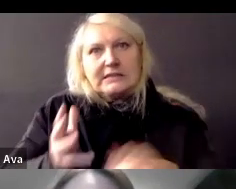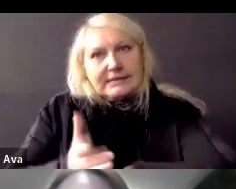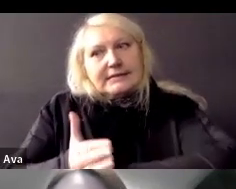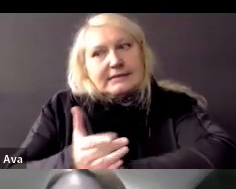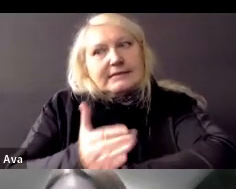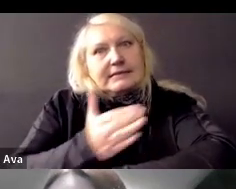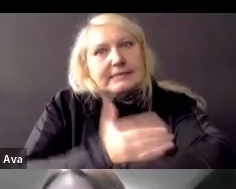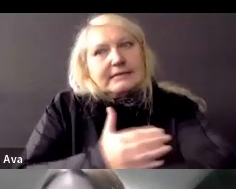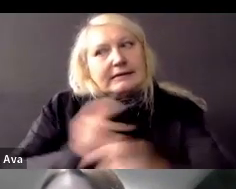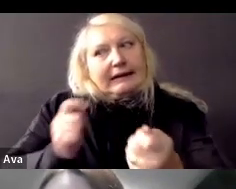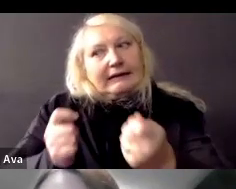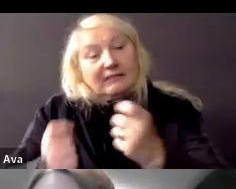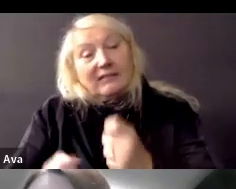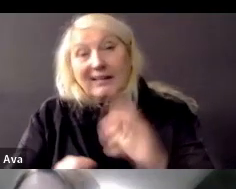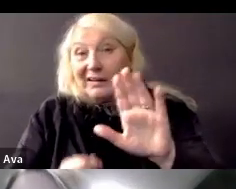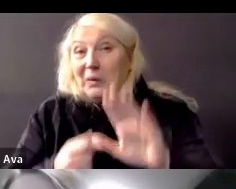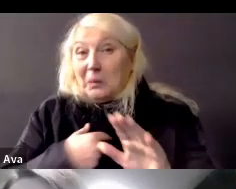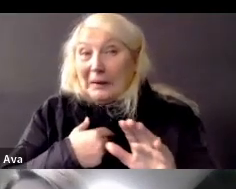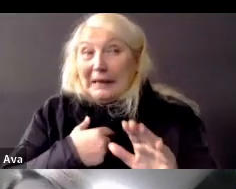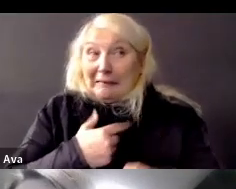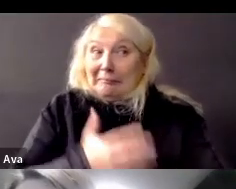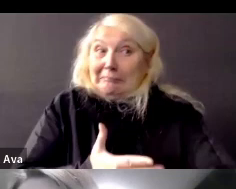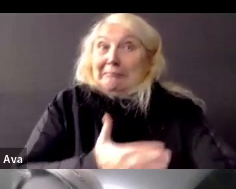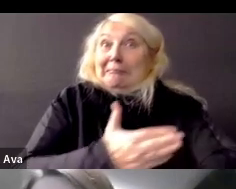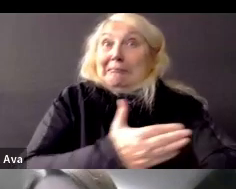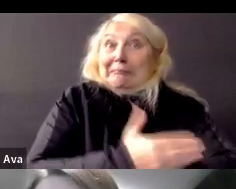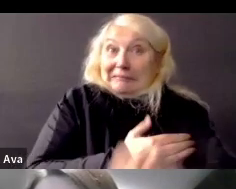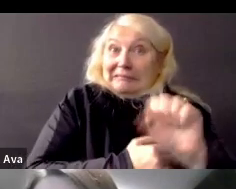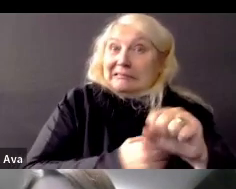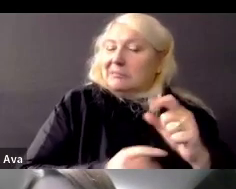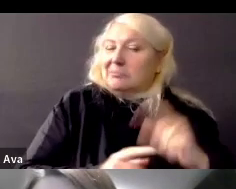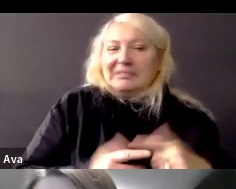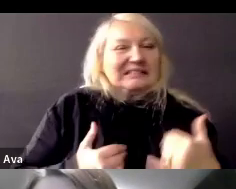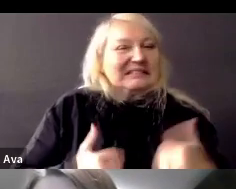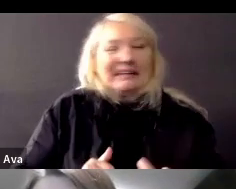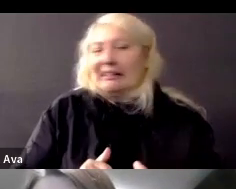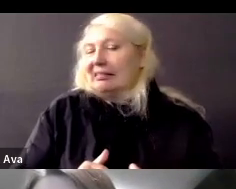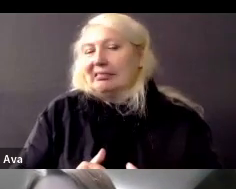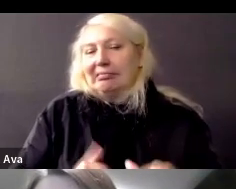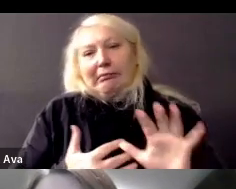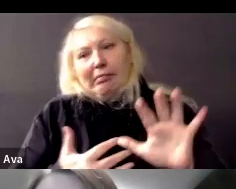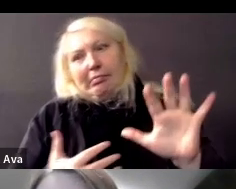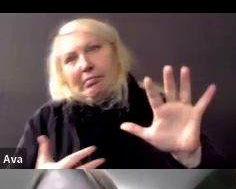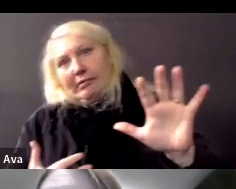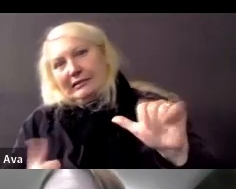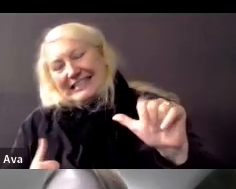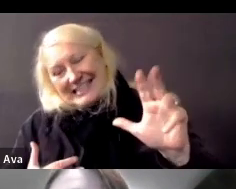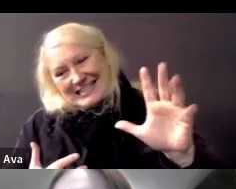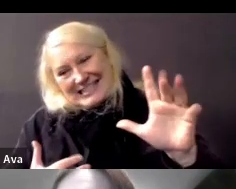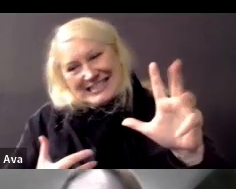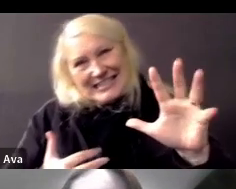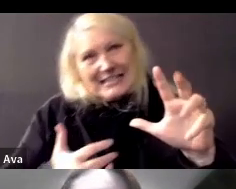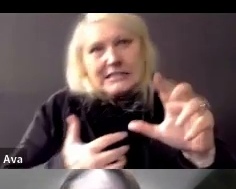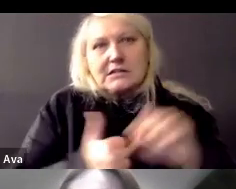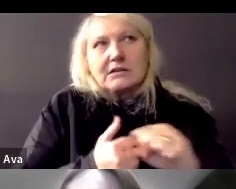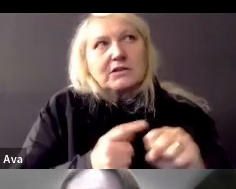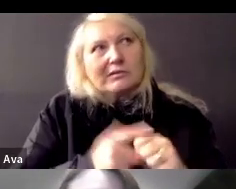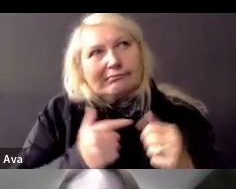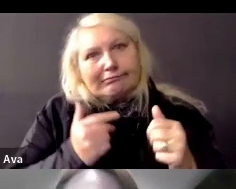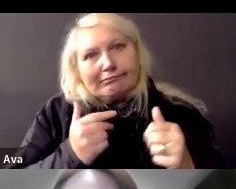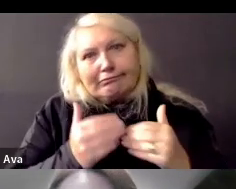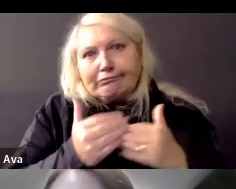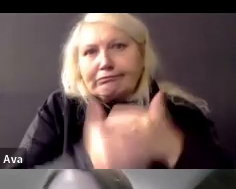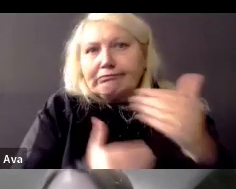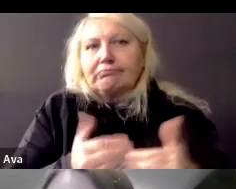so we've come so far, but we still have so much more that needs to be done, and that people, society,